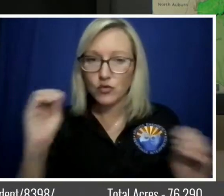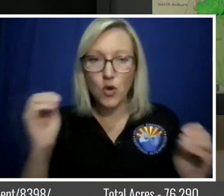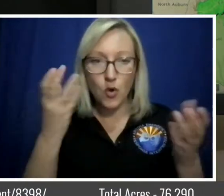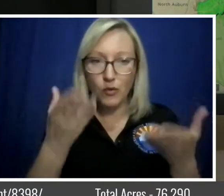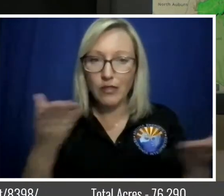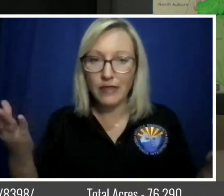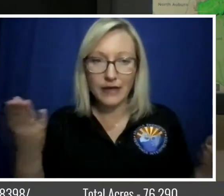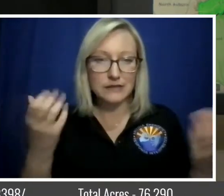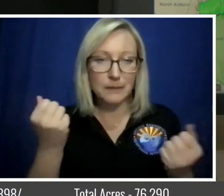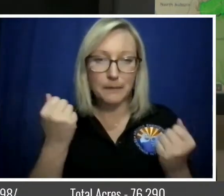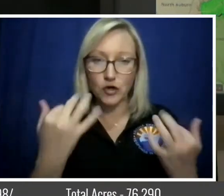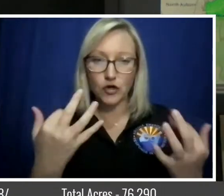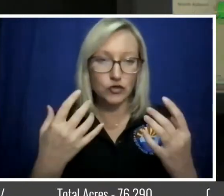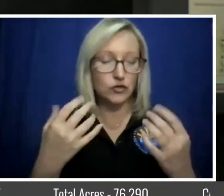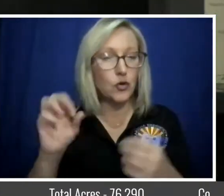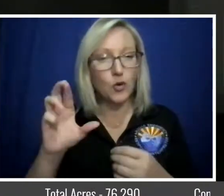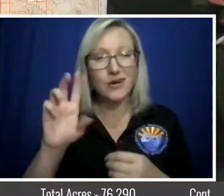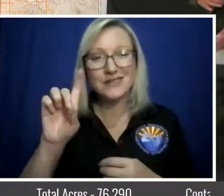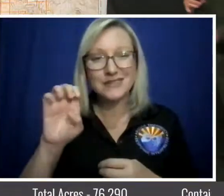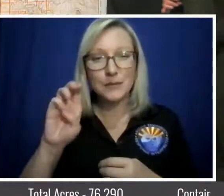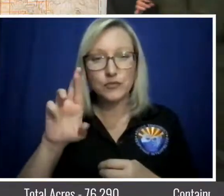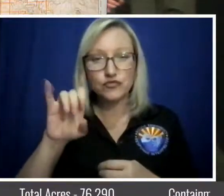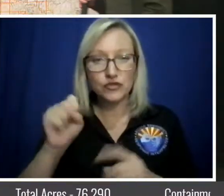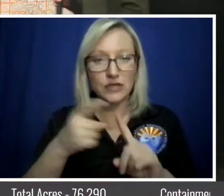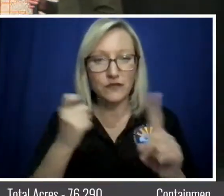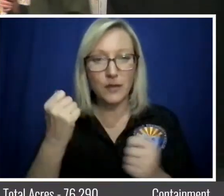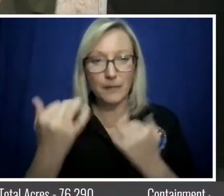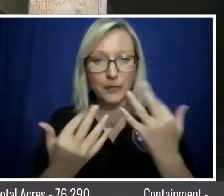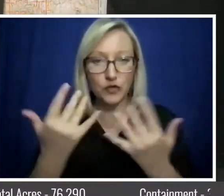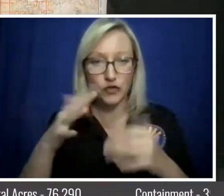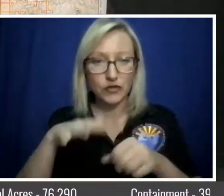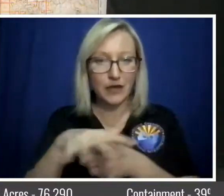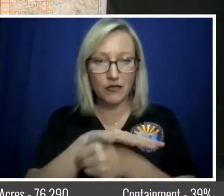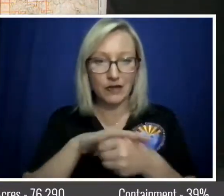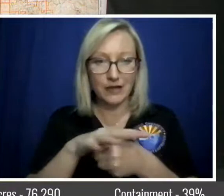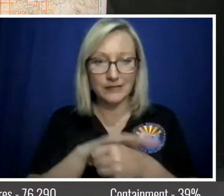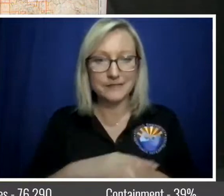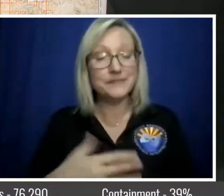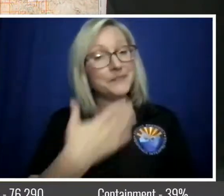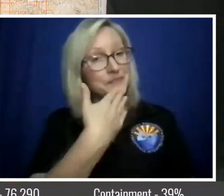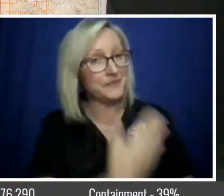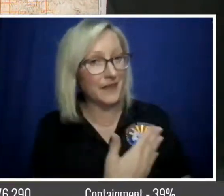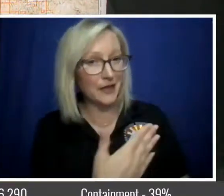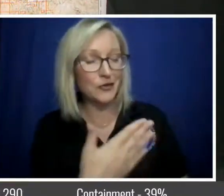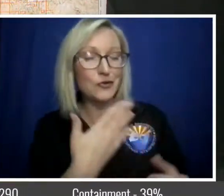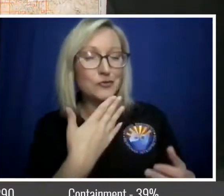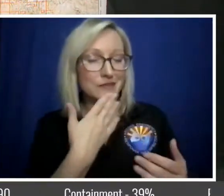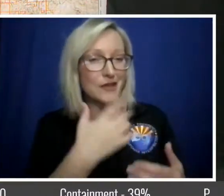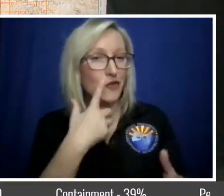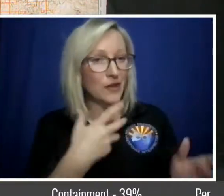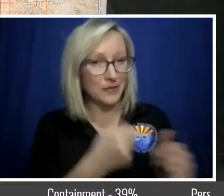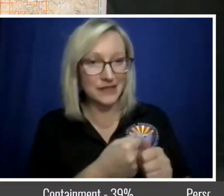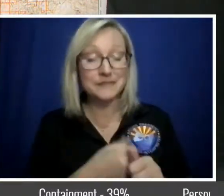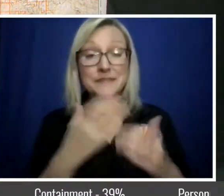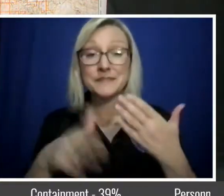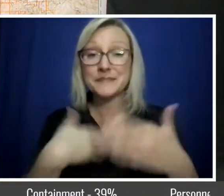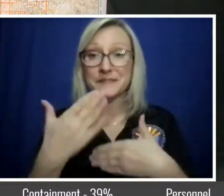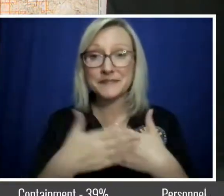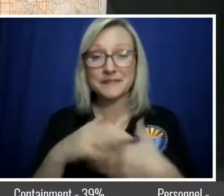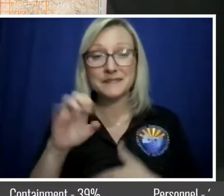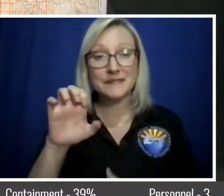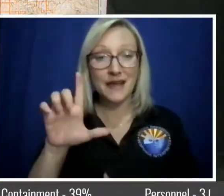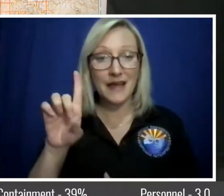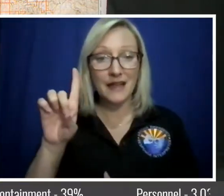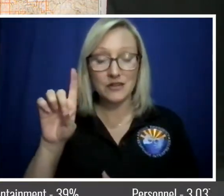from the burn zone. Thank you. Thank you, Lieutenant. Appreciate that update. Next up from the El Dorado County